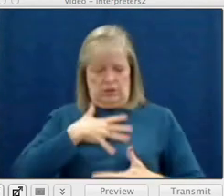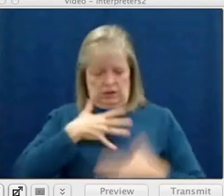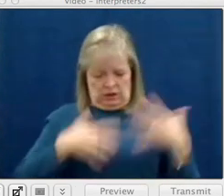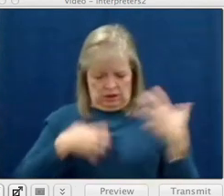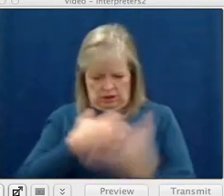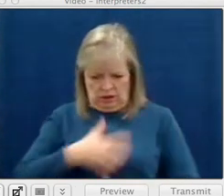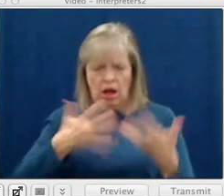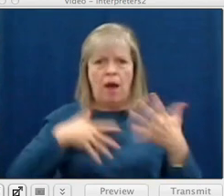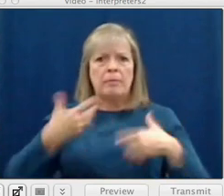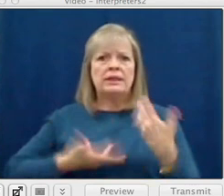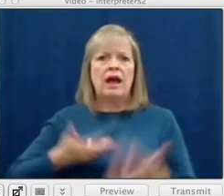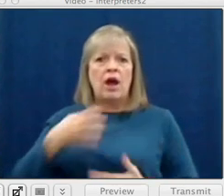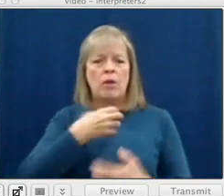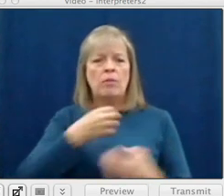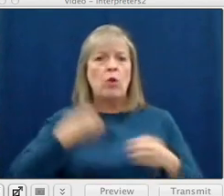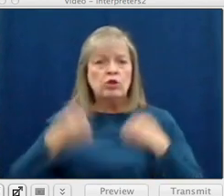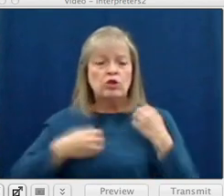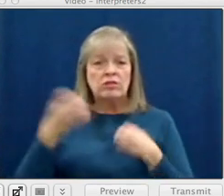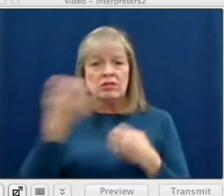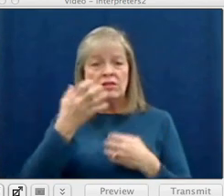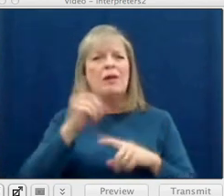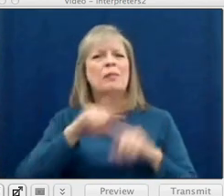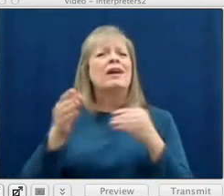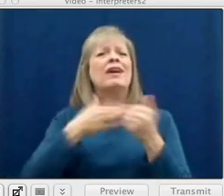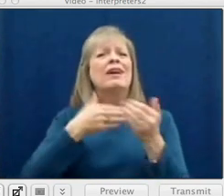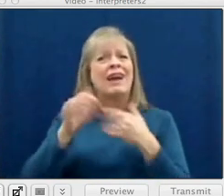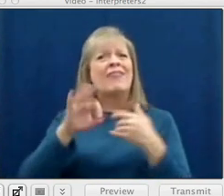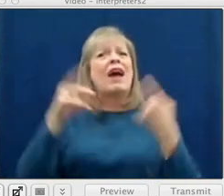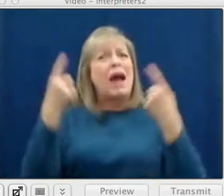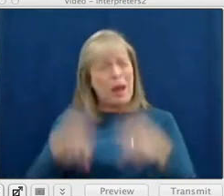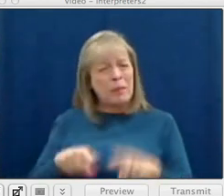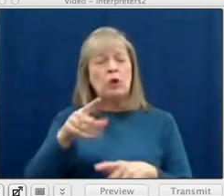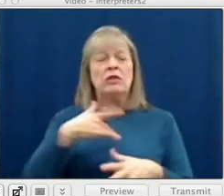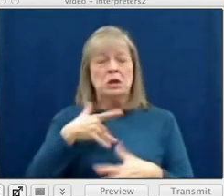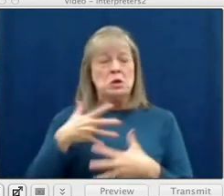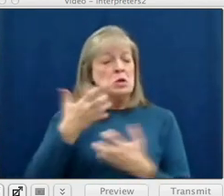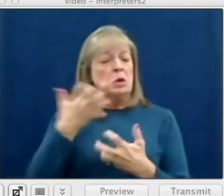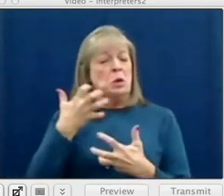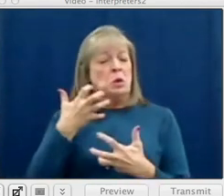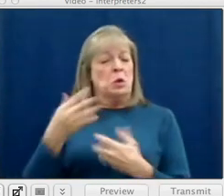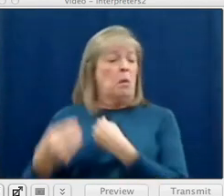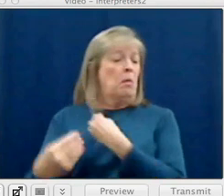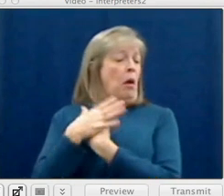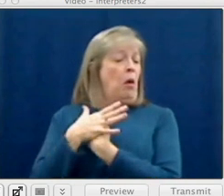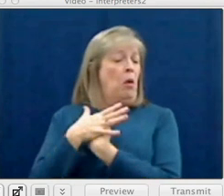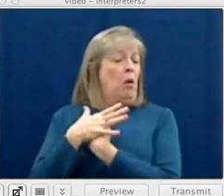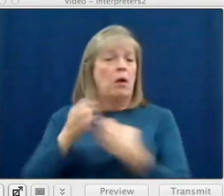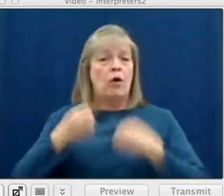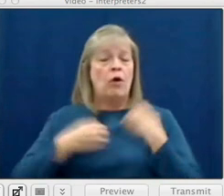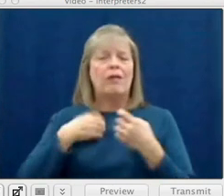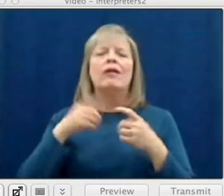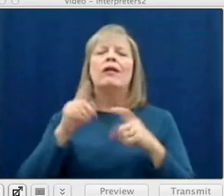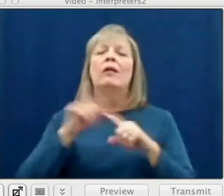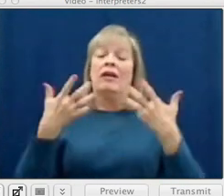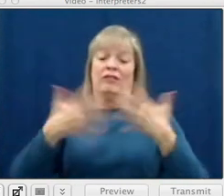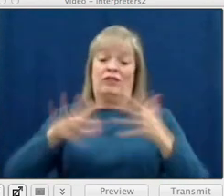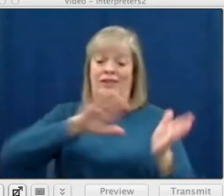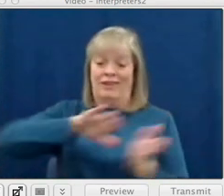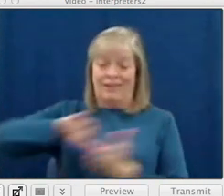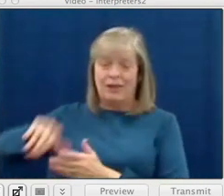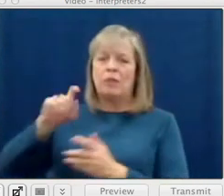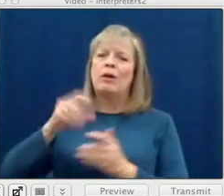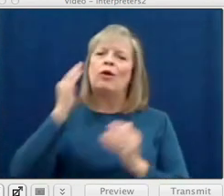cases stir up a lot of emotions for you, we have to learn how to be able to report or talk about them in a way that still gives us details. And